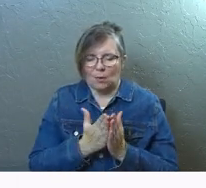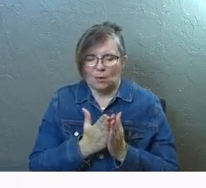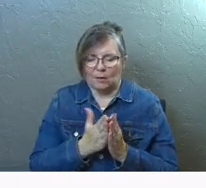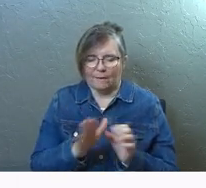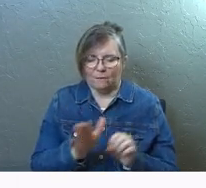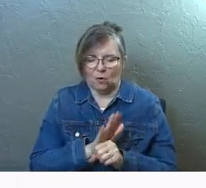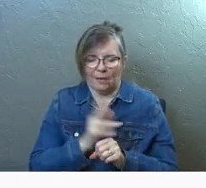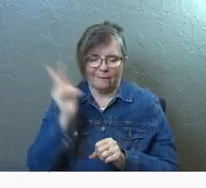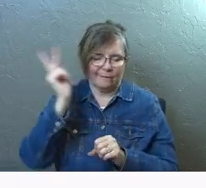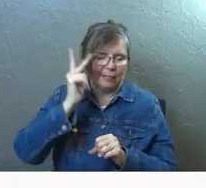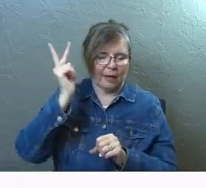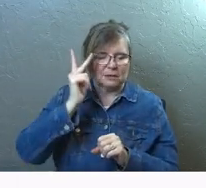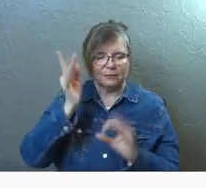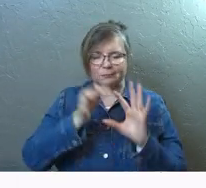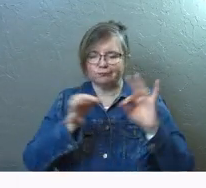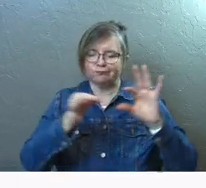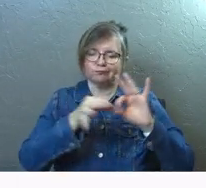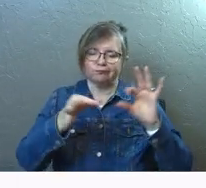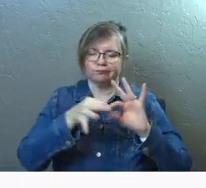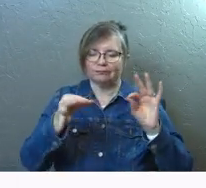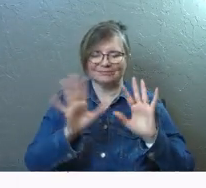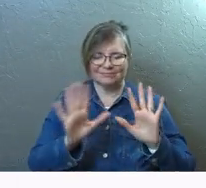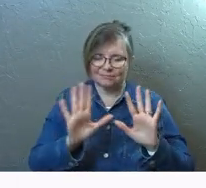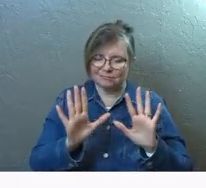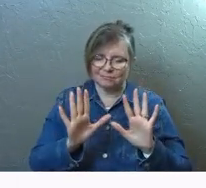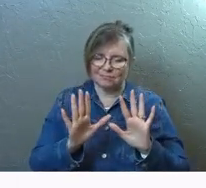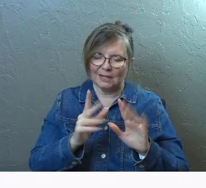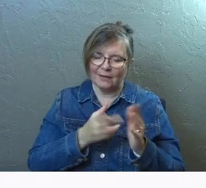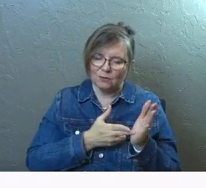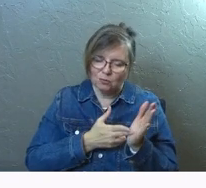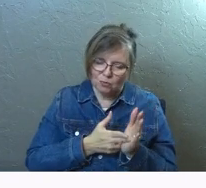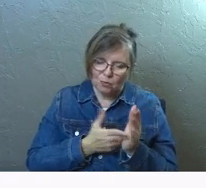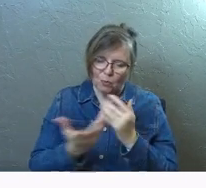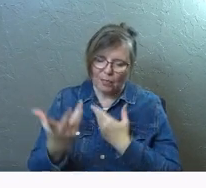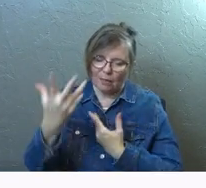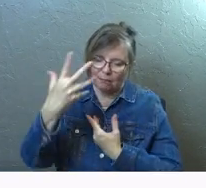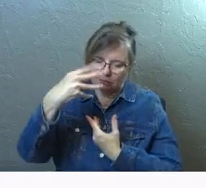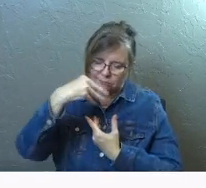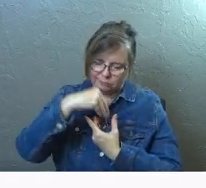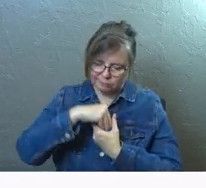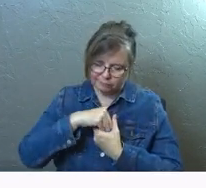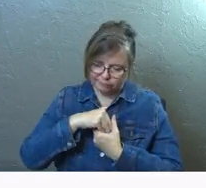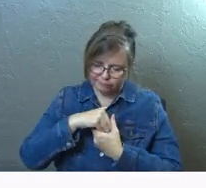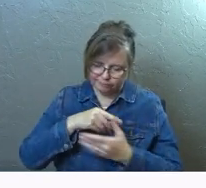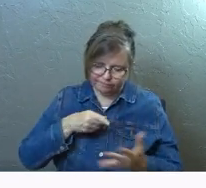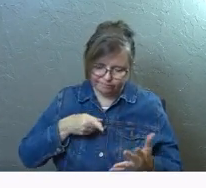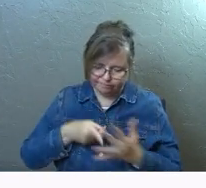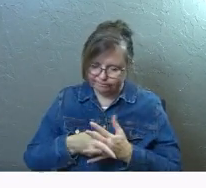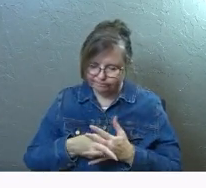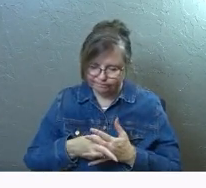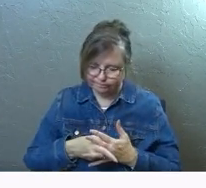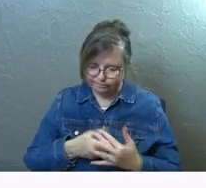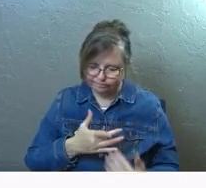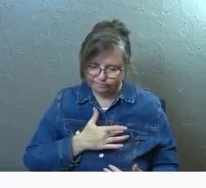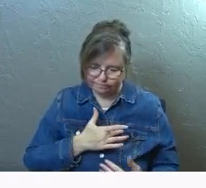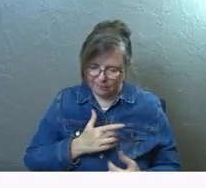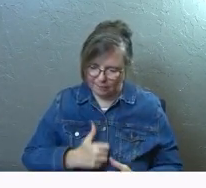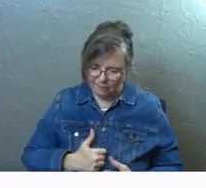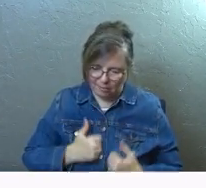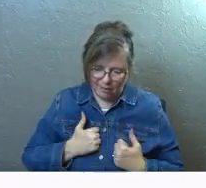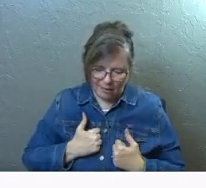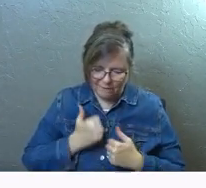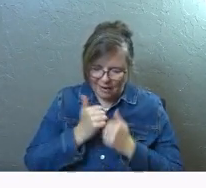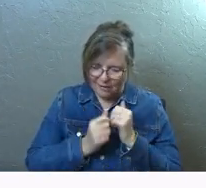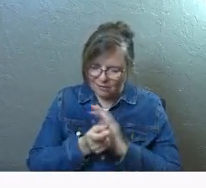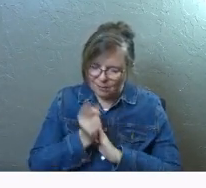God, full of philosophy and slogans for us, God, that you've got truth that reaches right into the tough places of our lives, God,